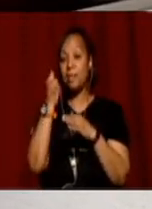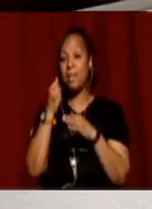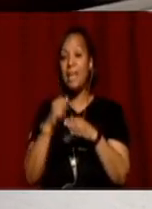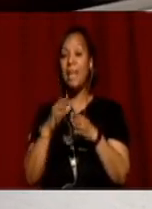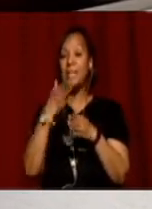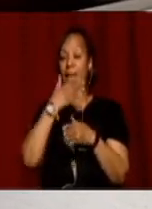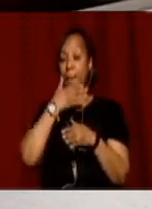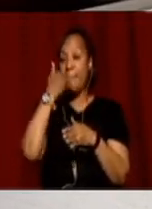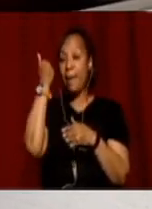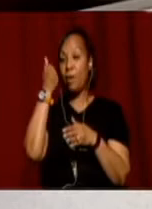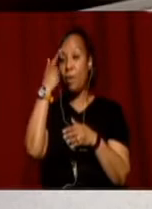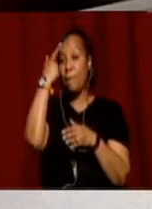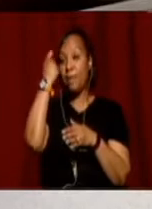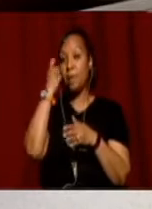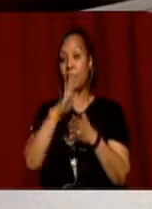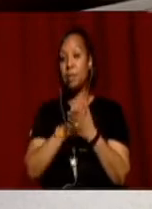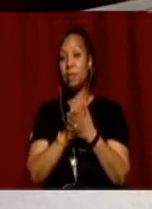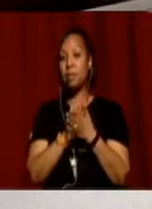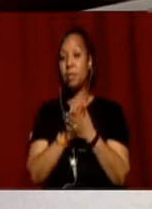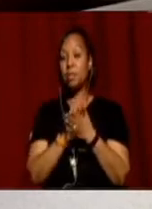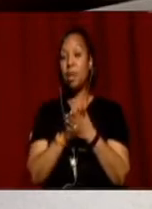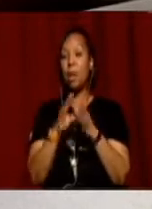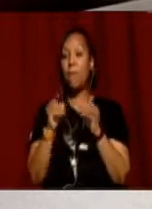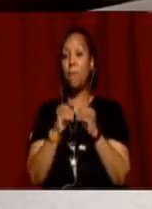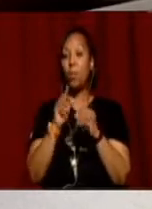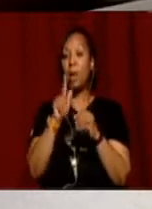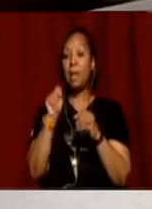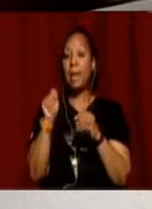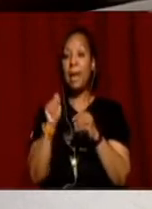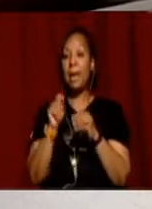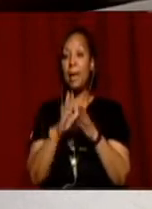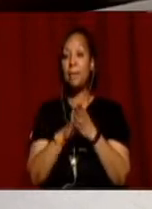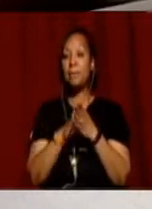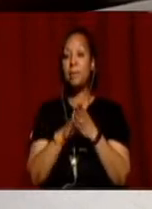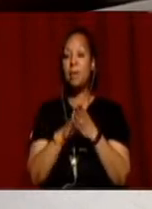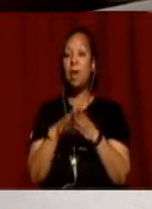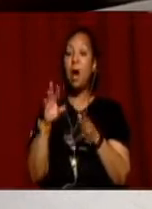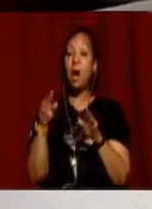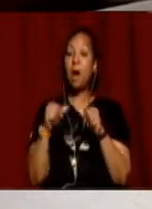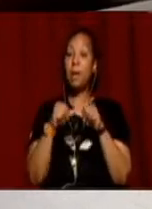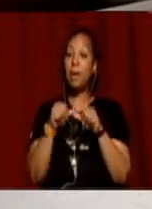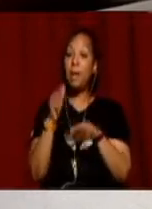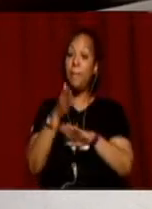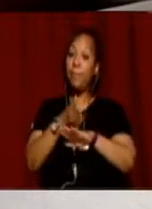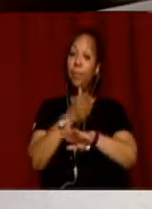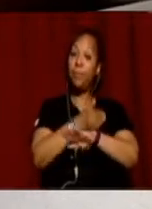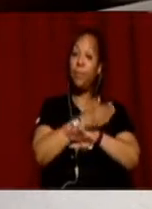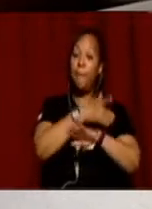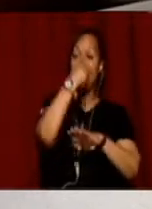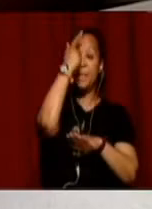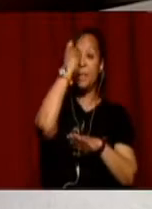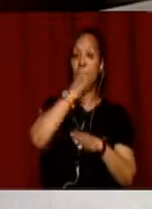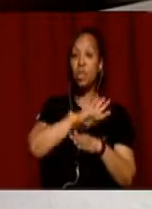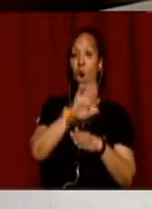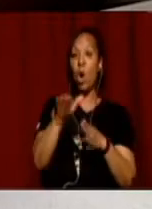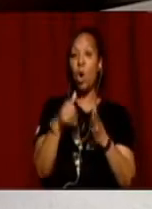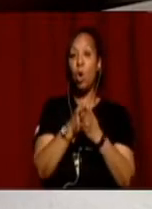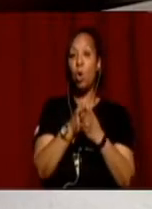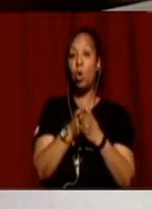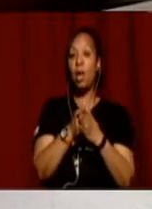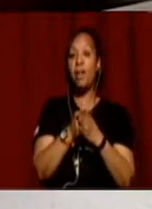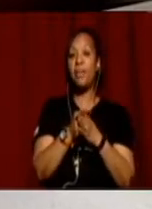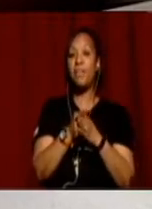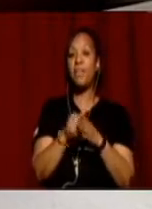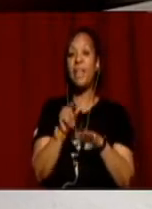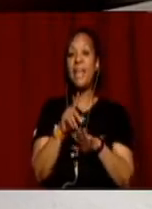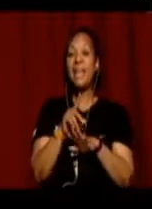improving as more and more labs are standing up. And another thing that's nice is that all tests